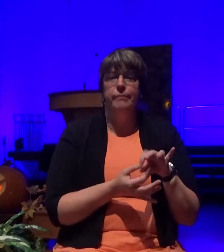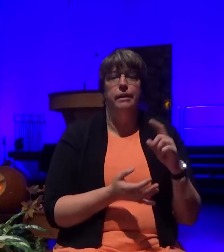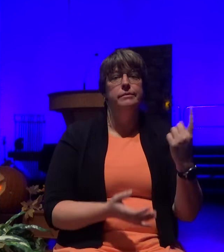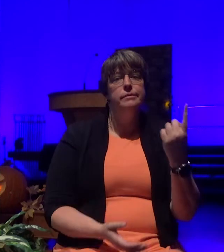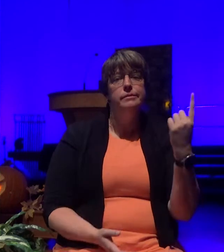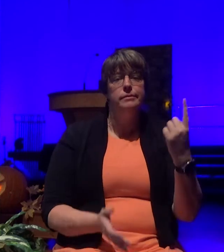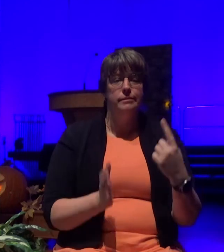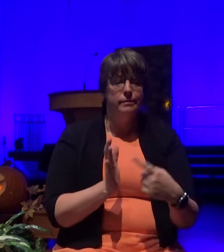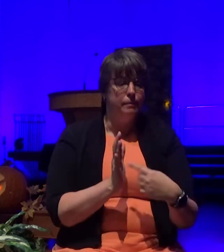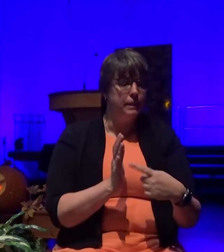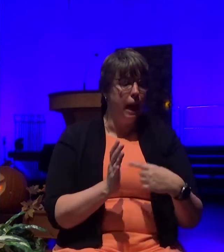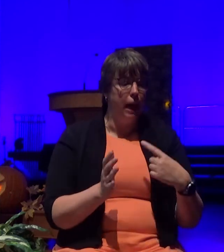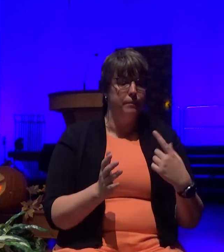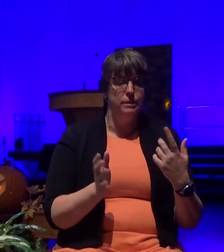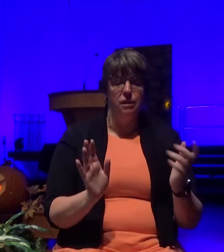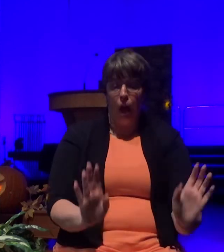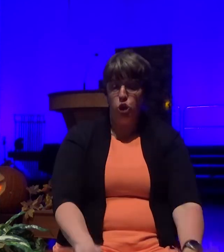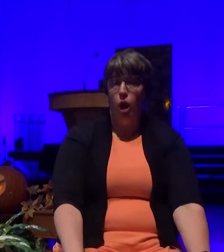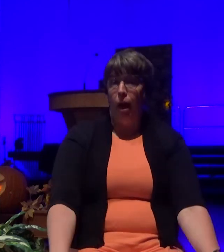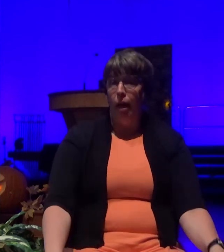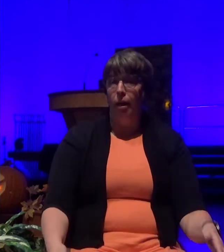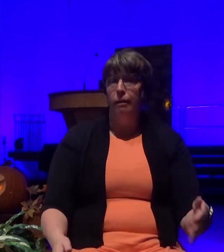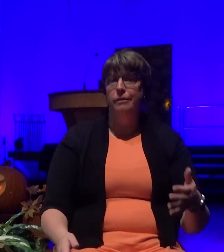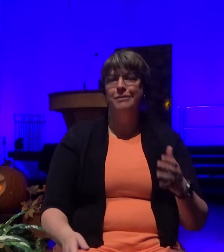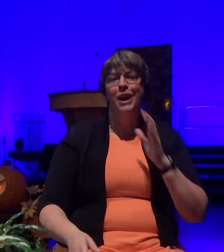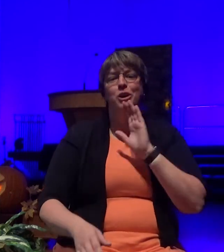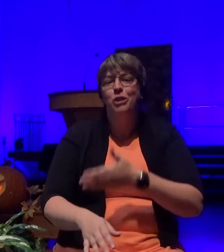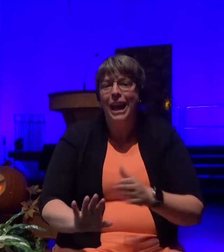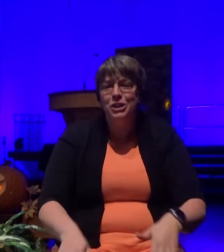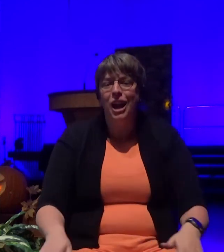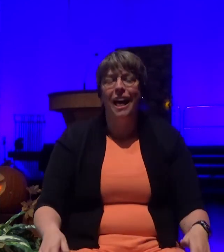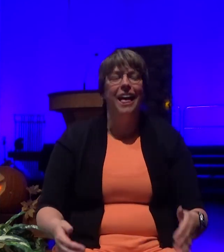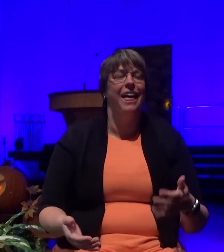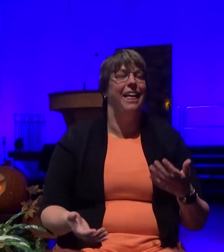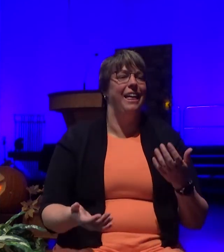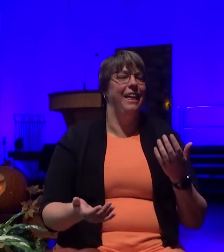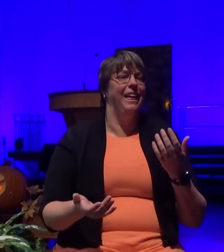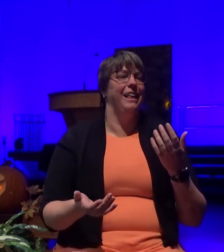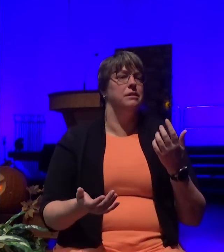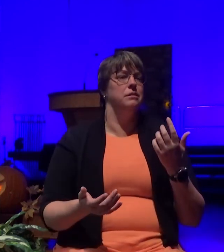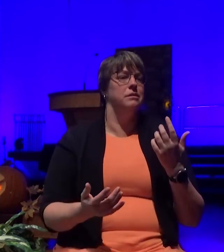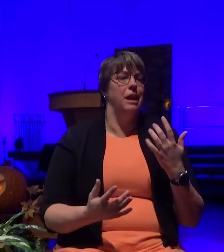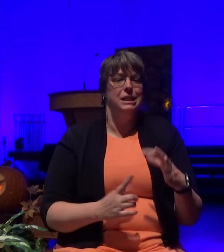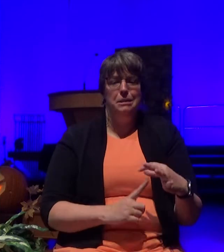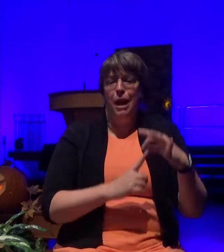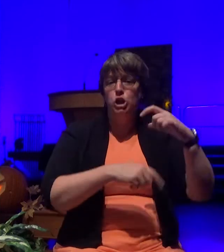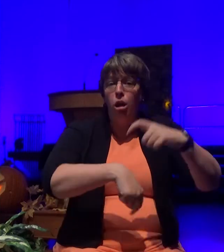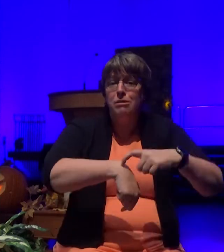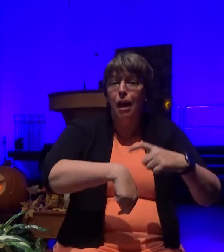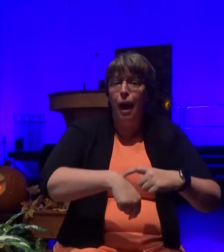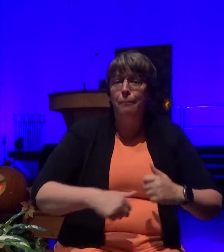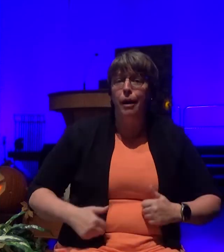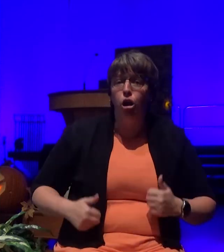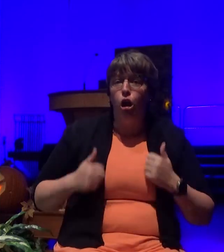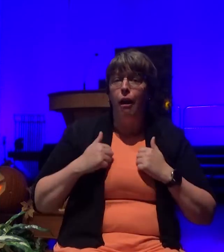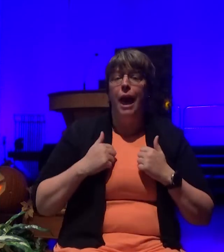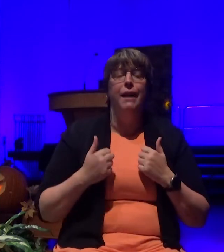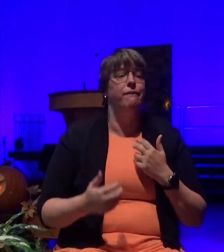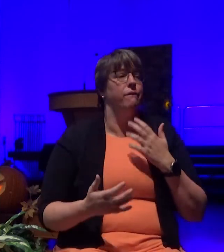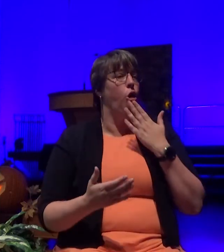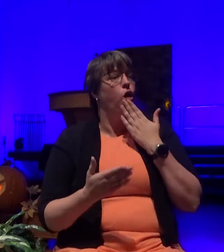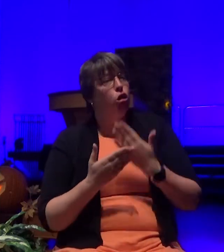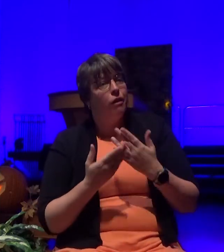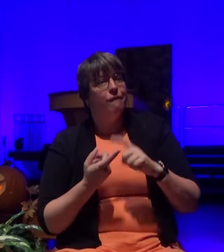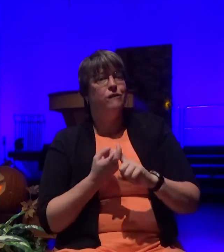a grandchild, a special child in our life that we love so much, a person who's a good friend that we